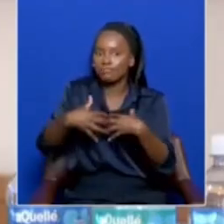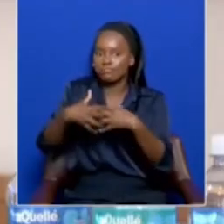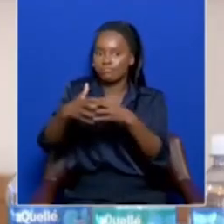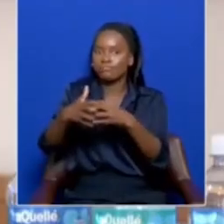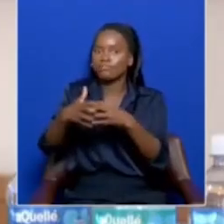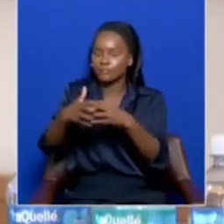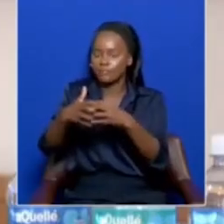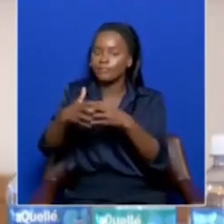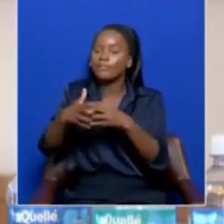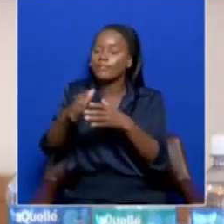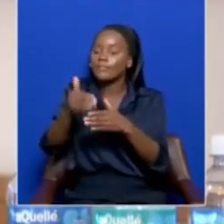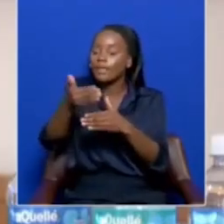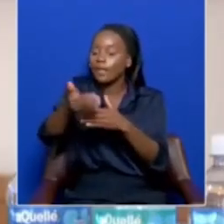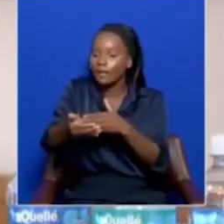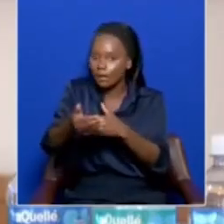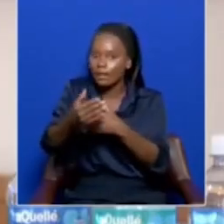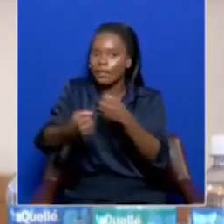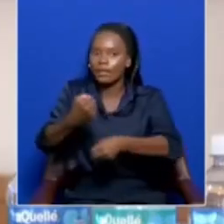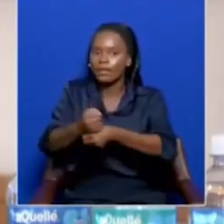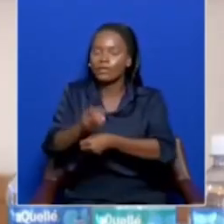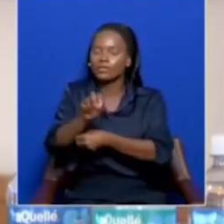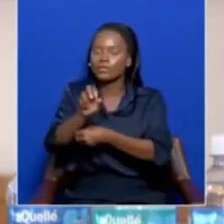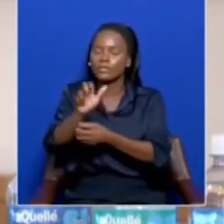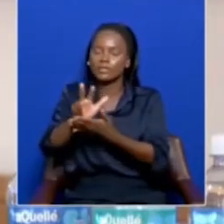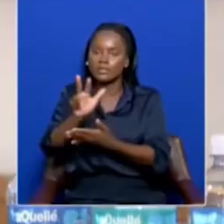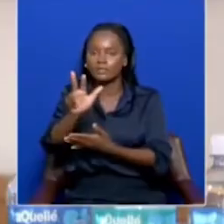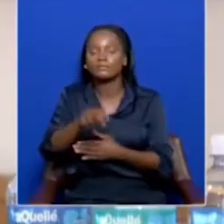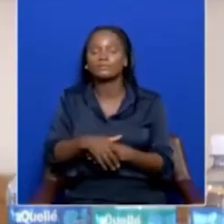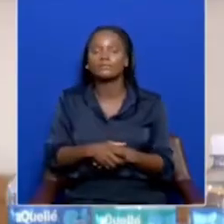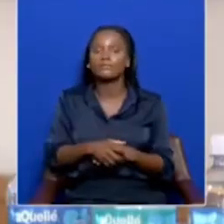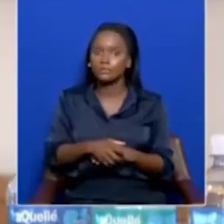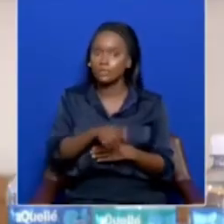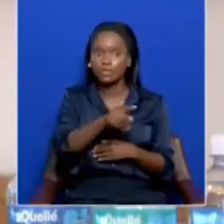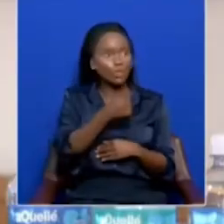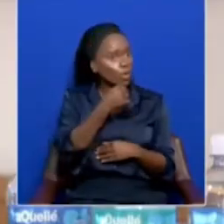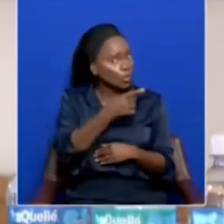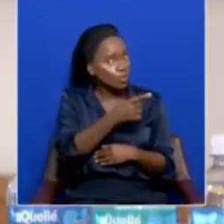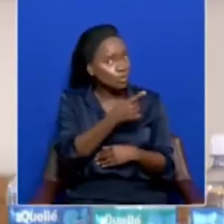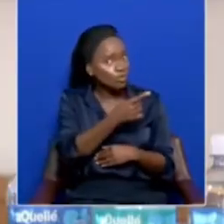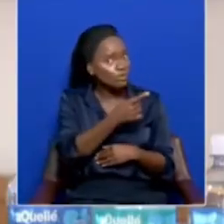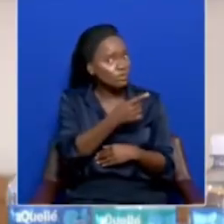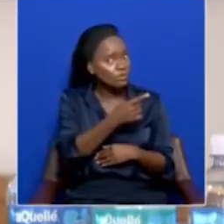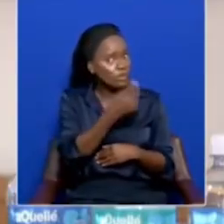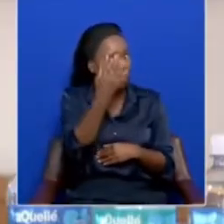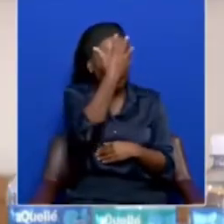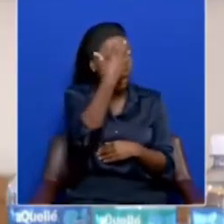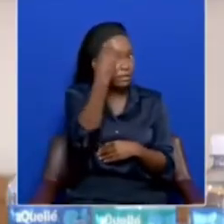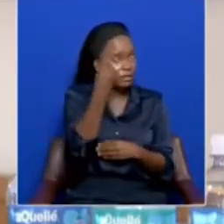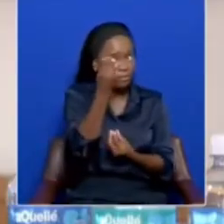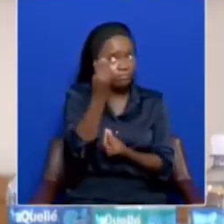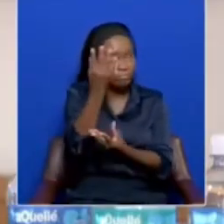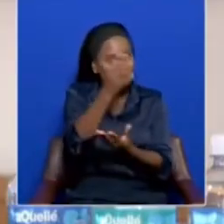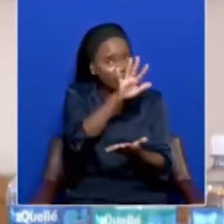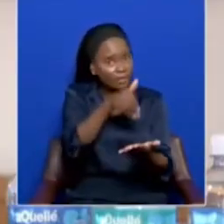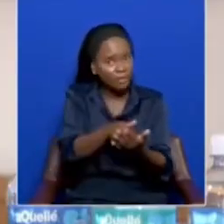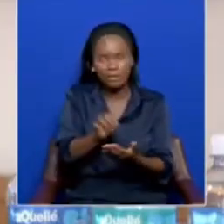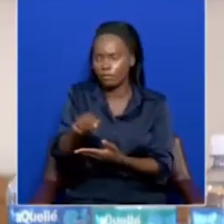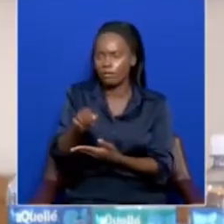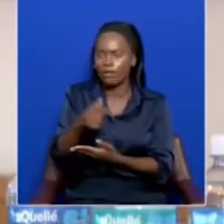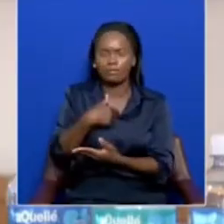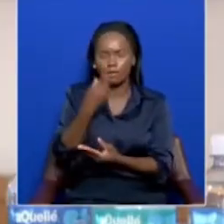everything. Okay, then let's go to your paragraph 10. After you have informed the minister